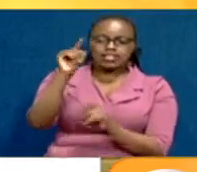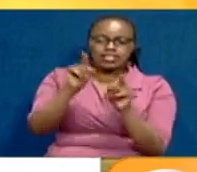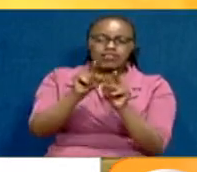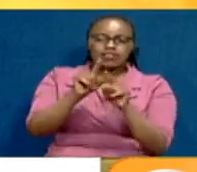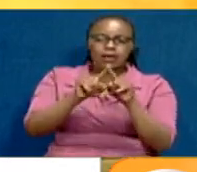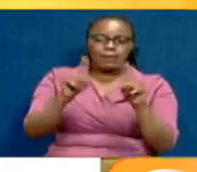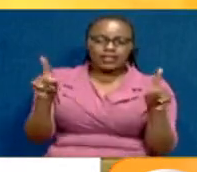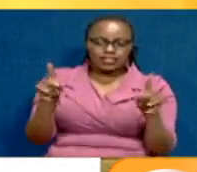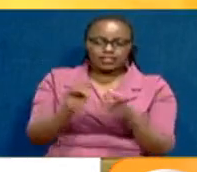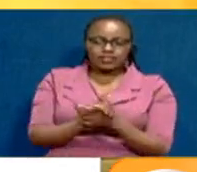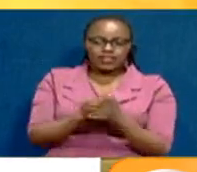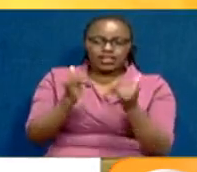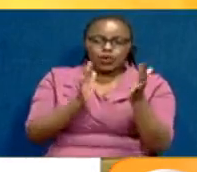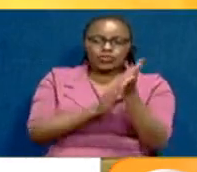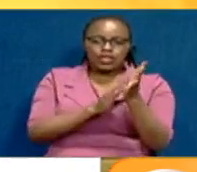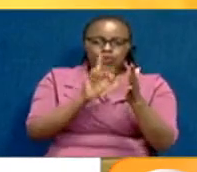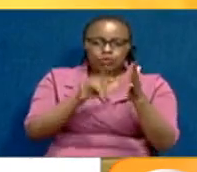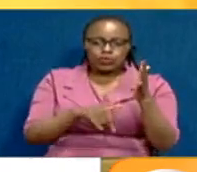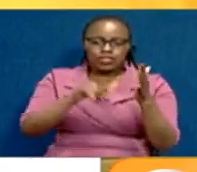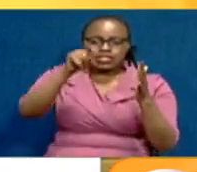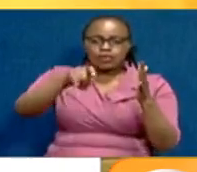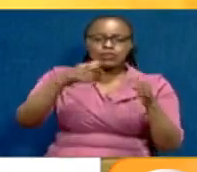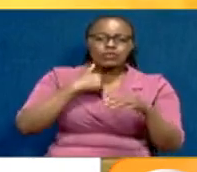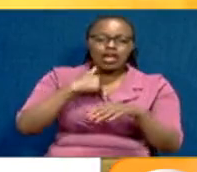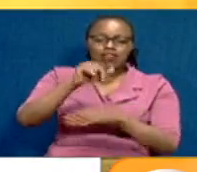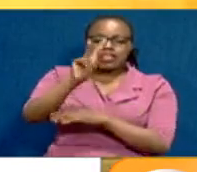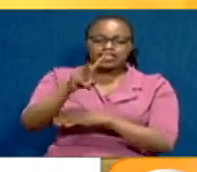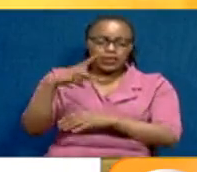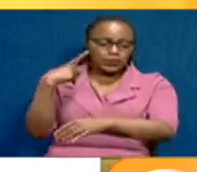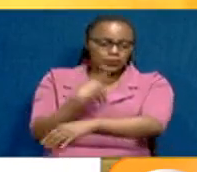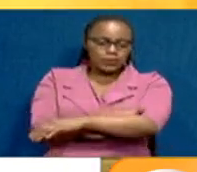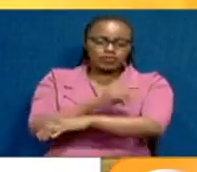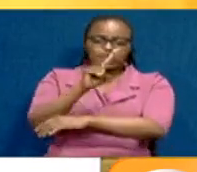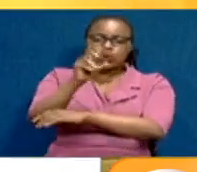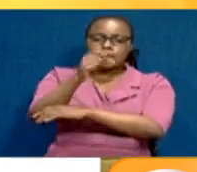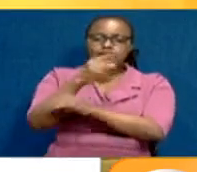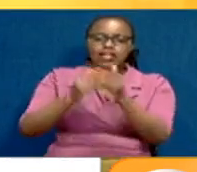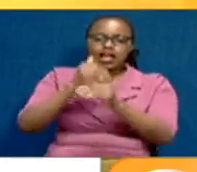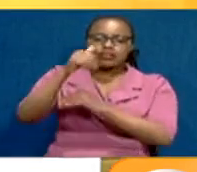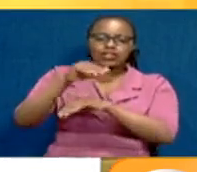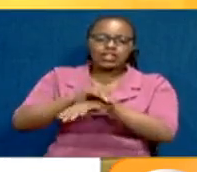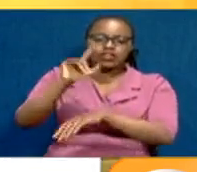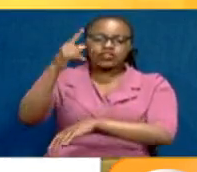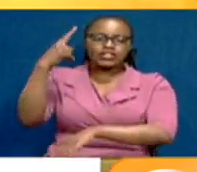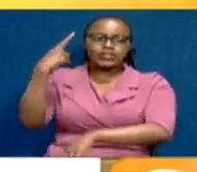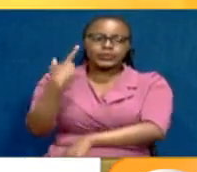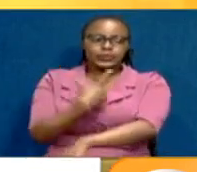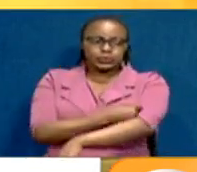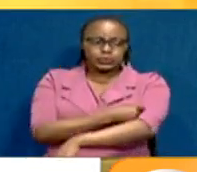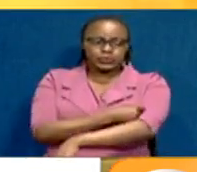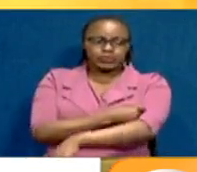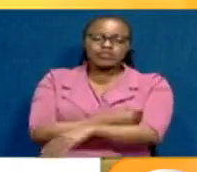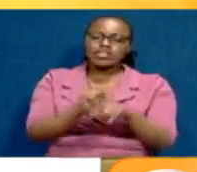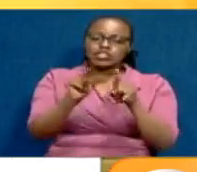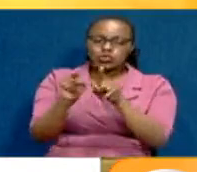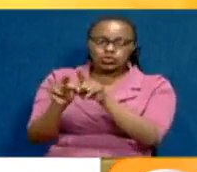However, now the recommendation is that you should get a second dose 2 months after you get your first dose,